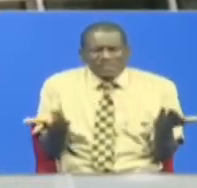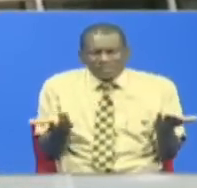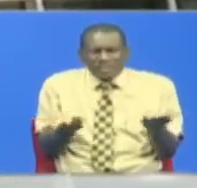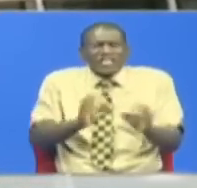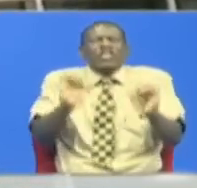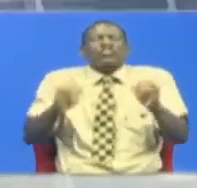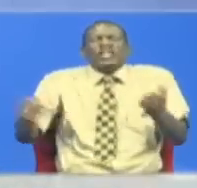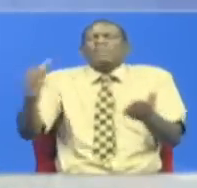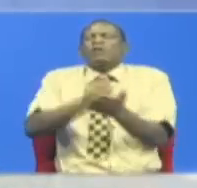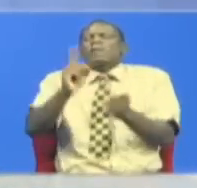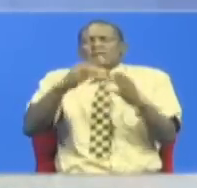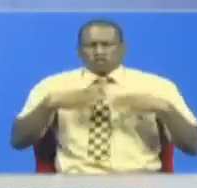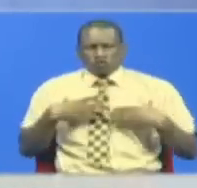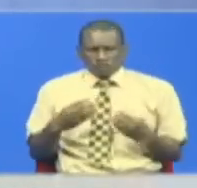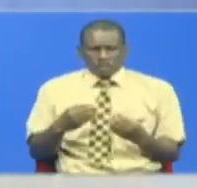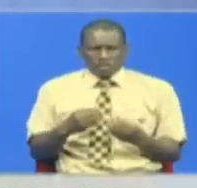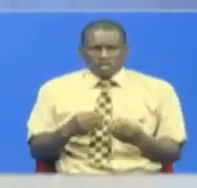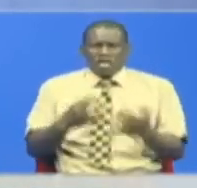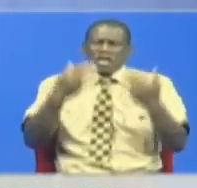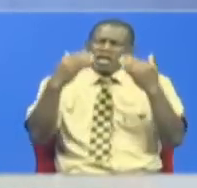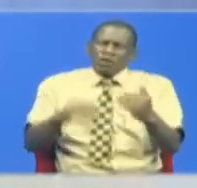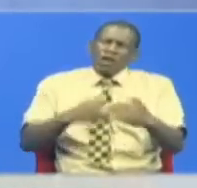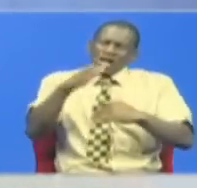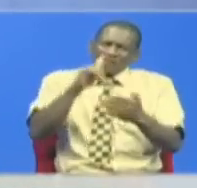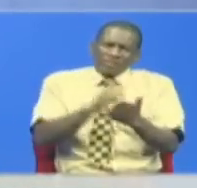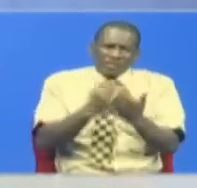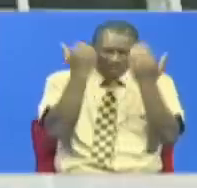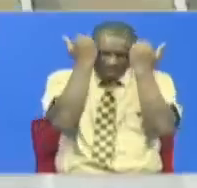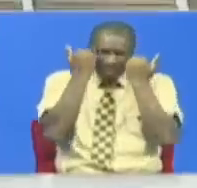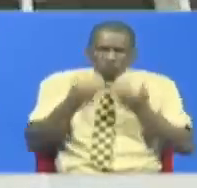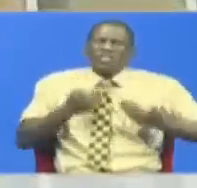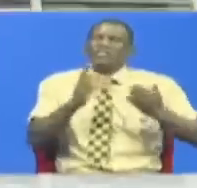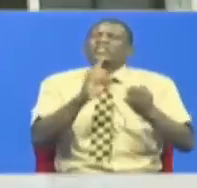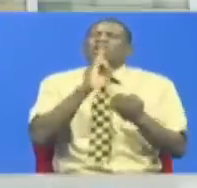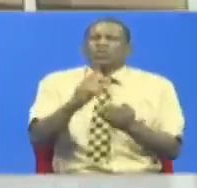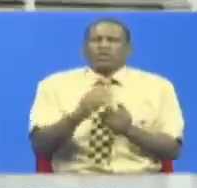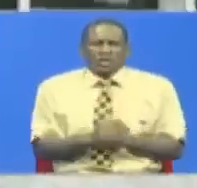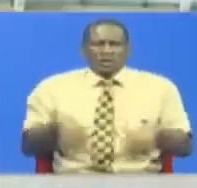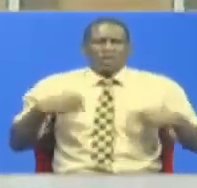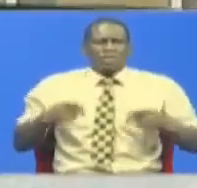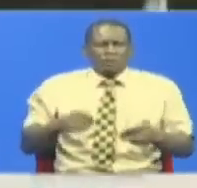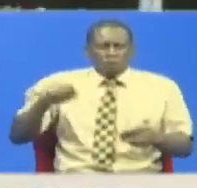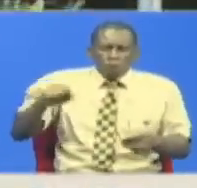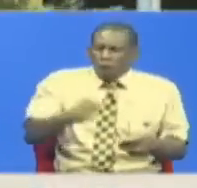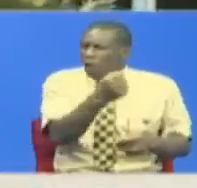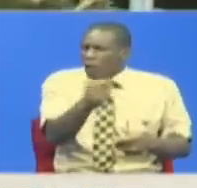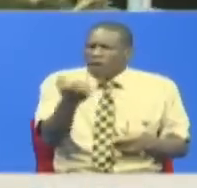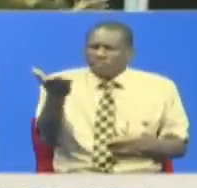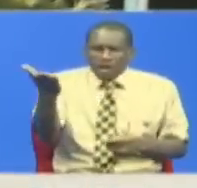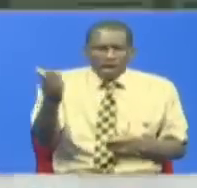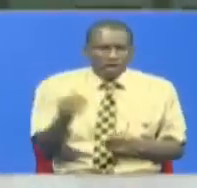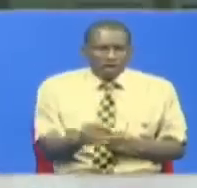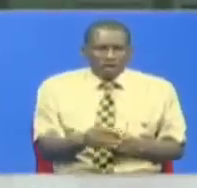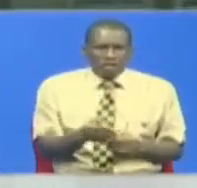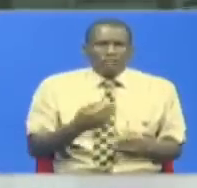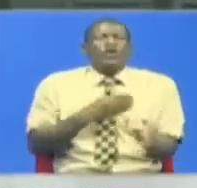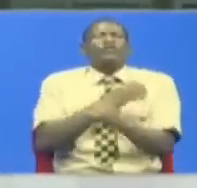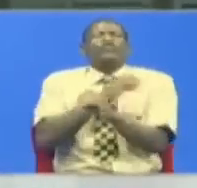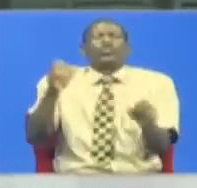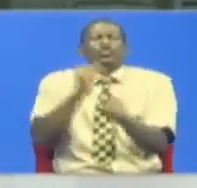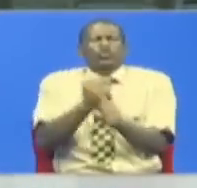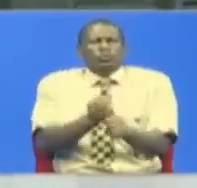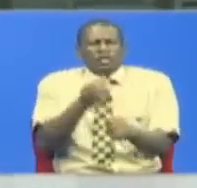the strange thing is that then the courts actually give an order. You know, people walking around there, they have no job. Their